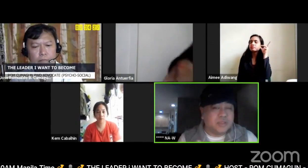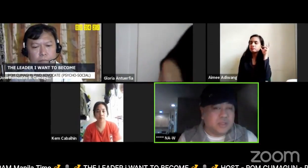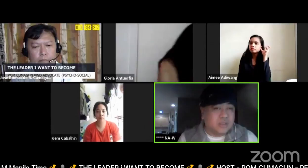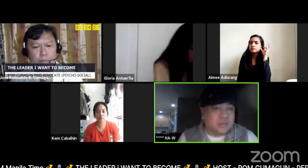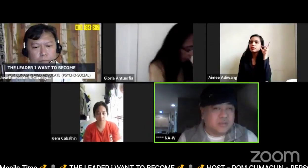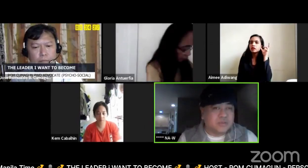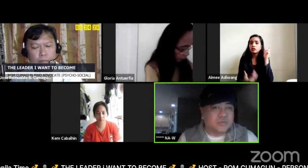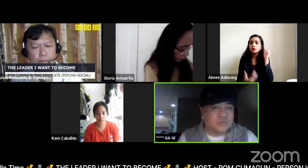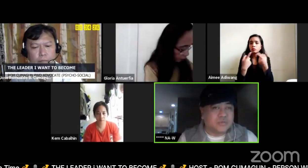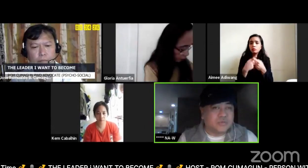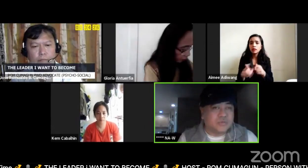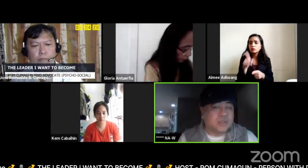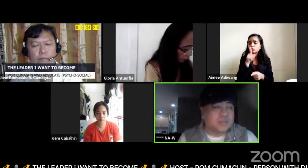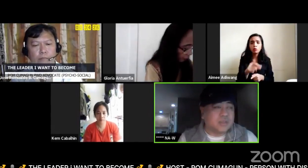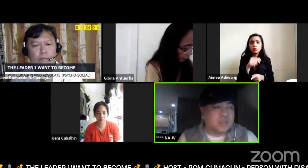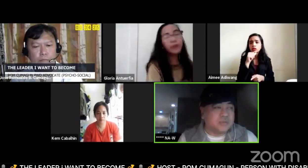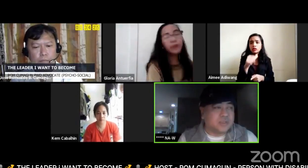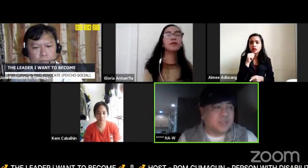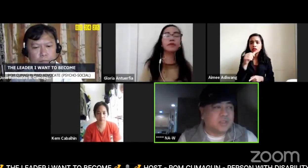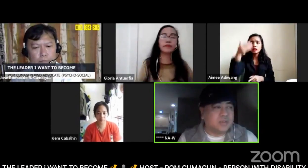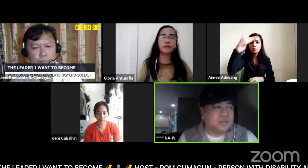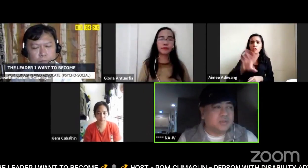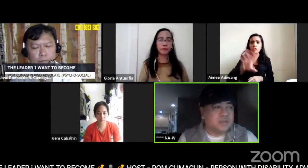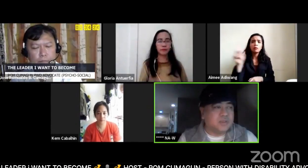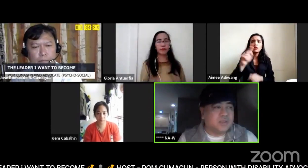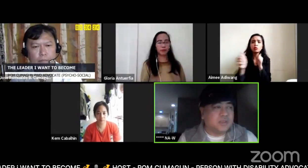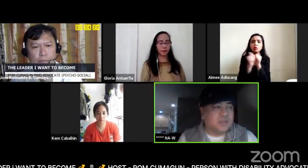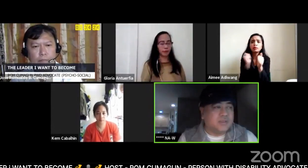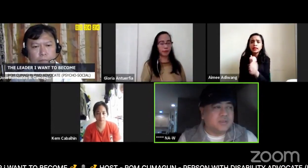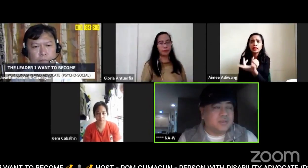without listening to what they're trying to say,